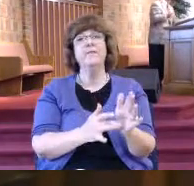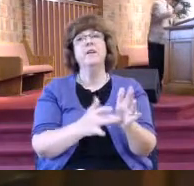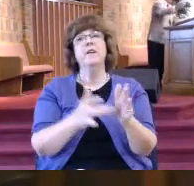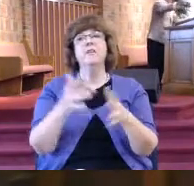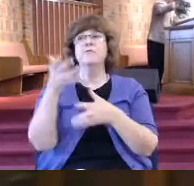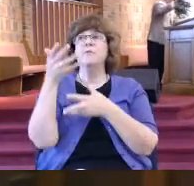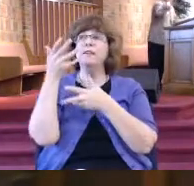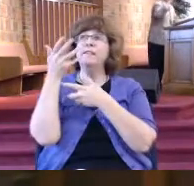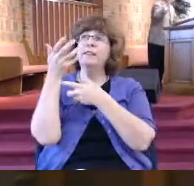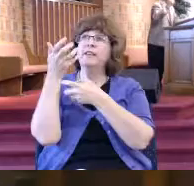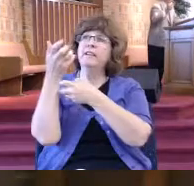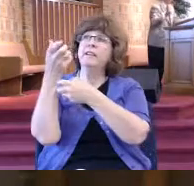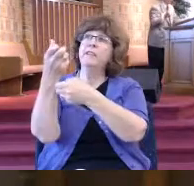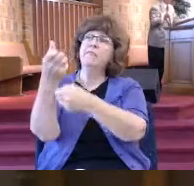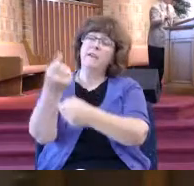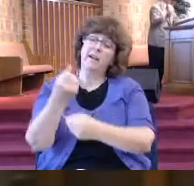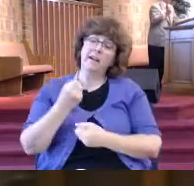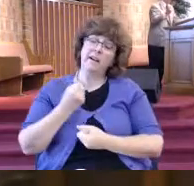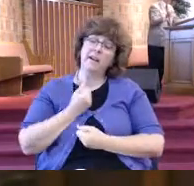above.